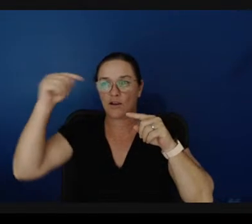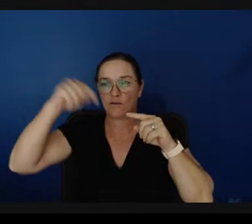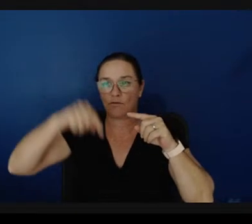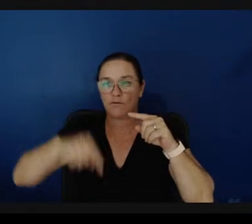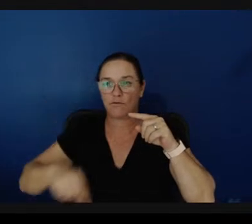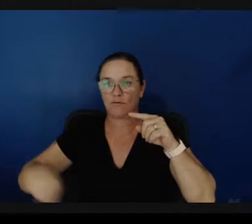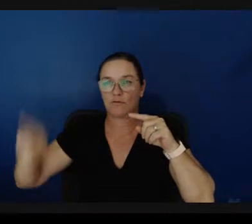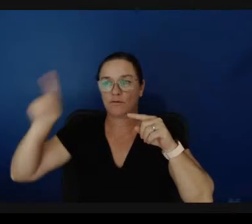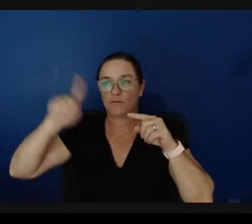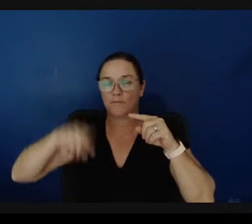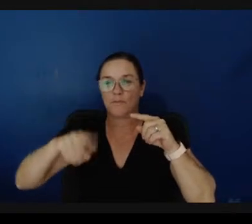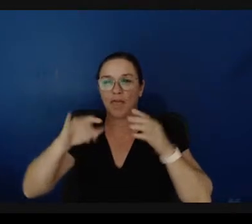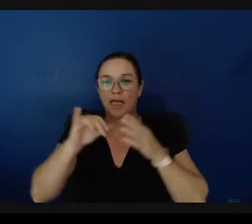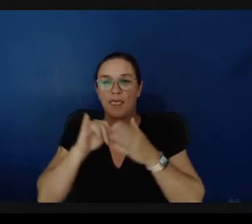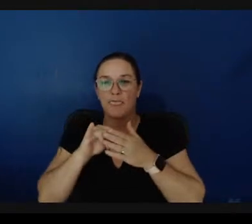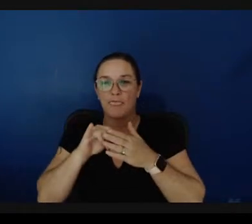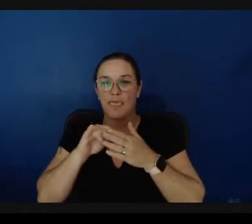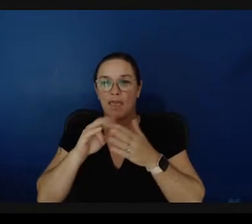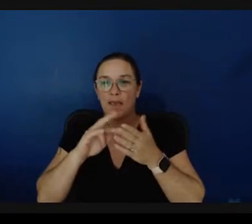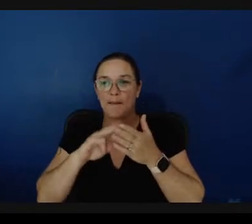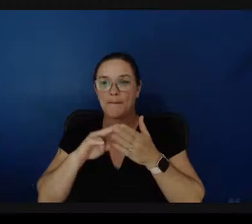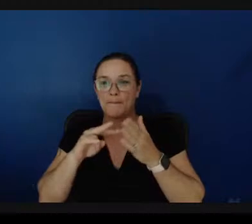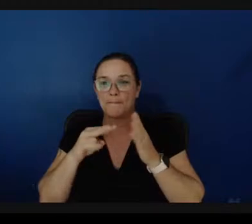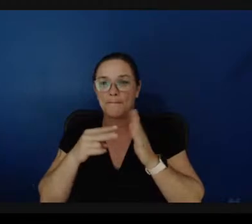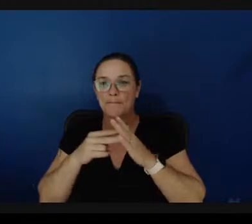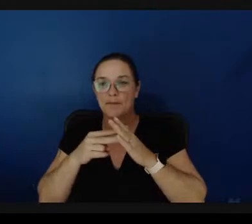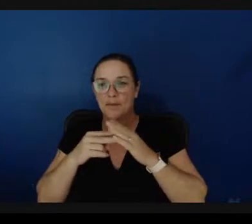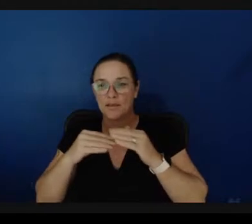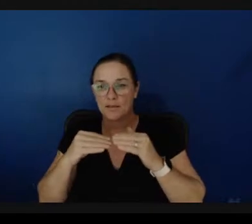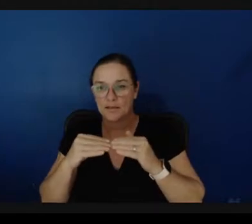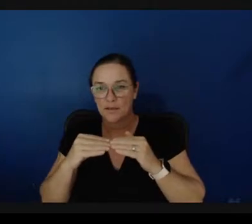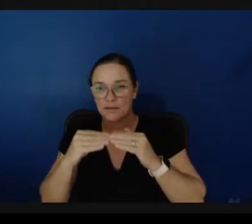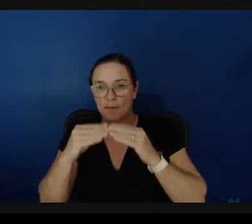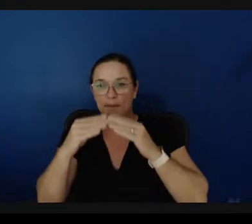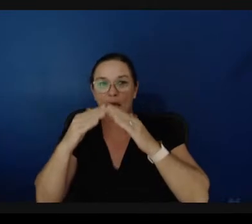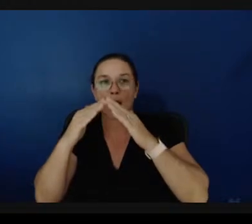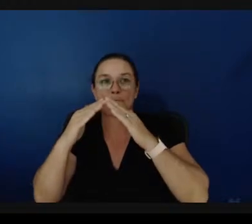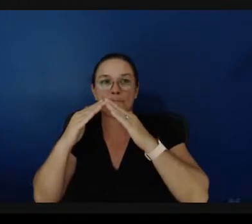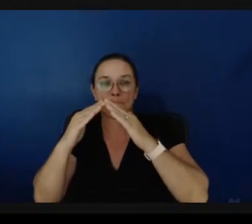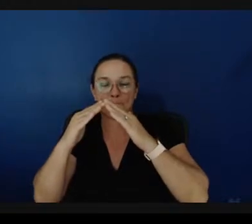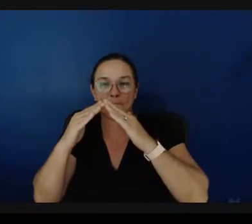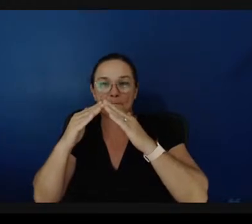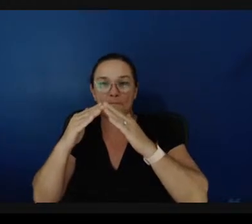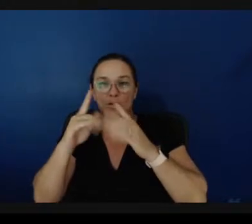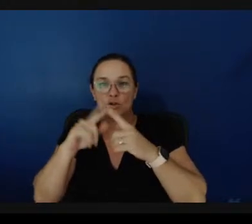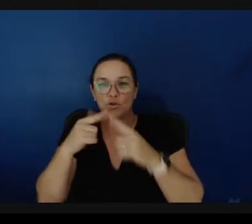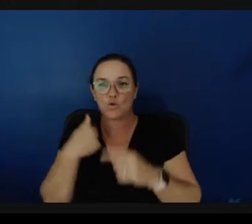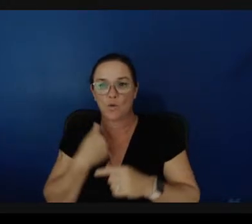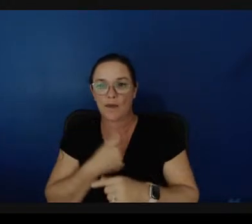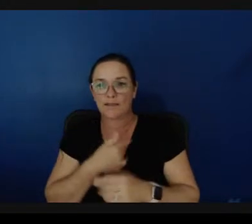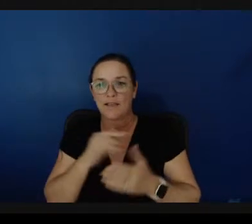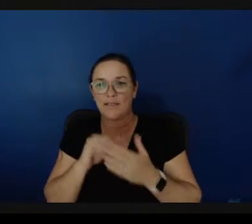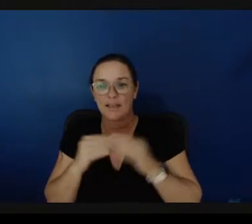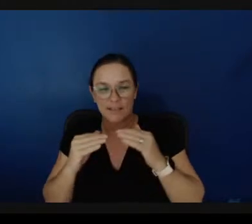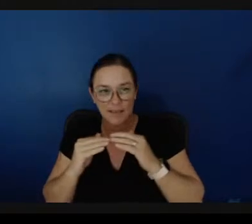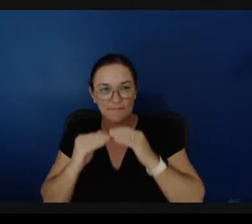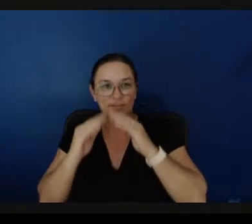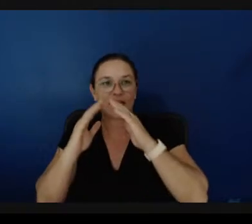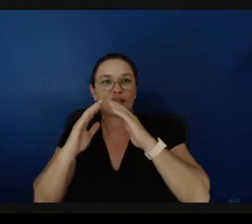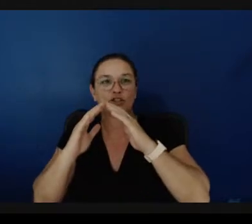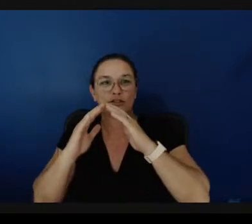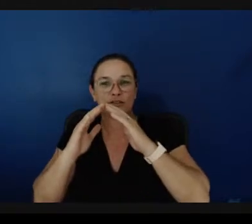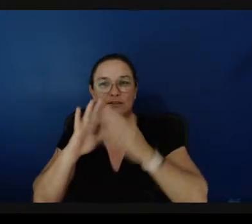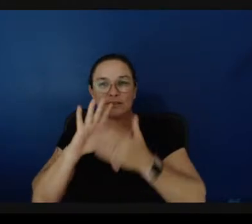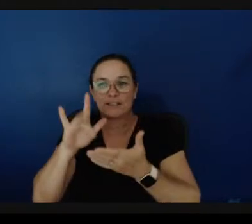That is towards the radar that's coming up towards us. So this is an inflation center right here. So there is our